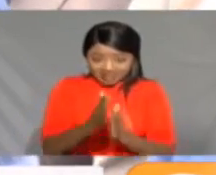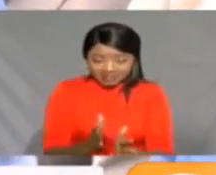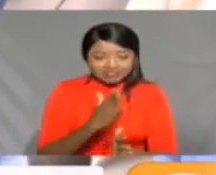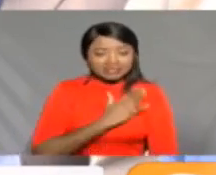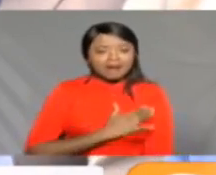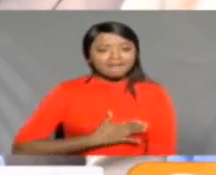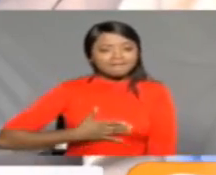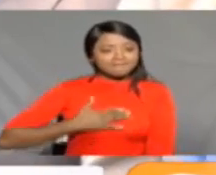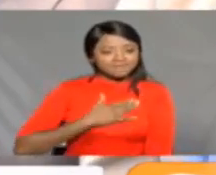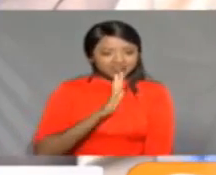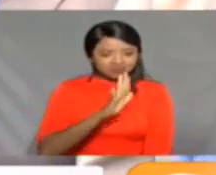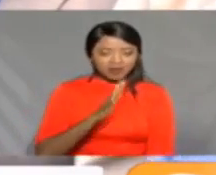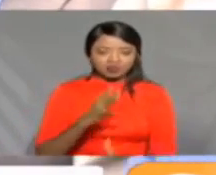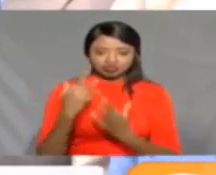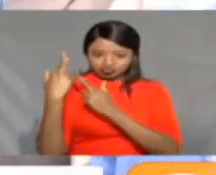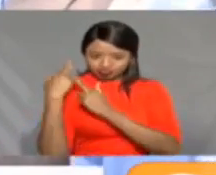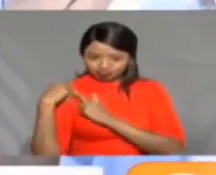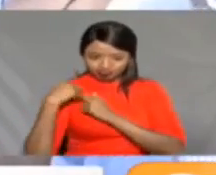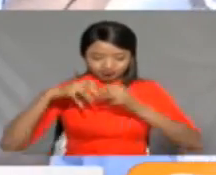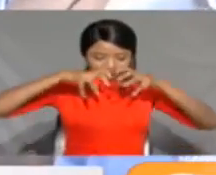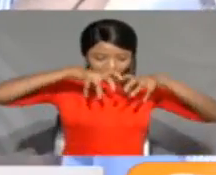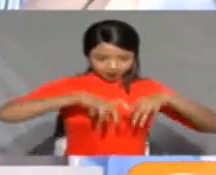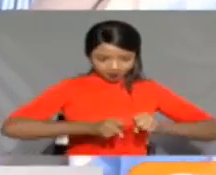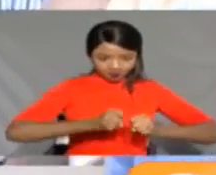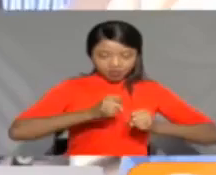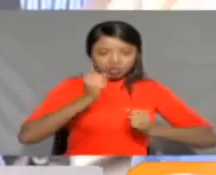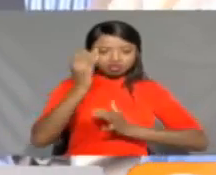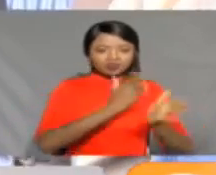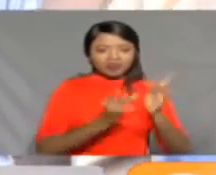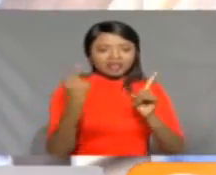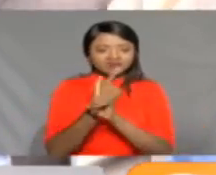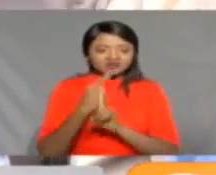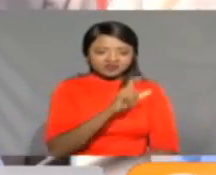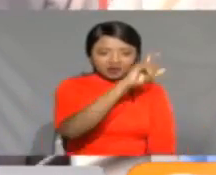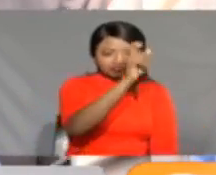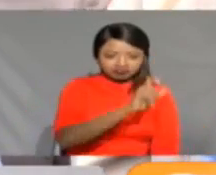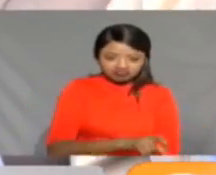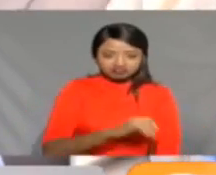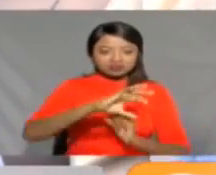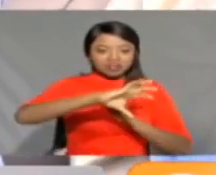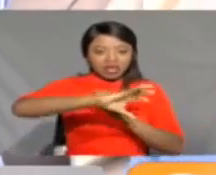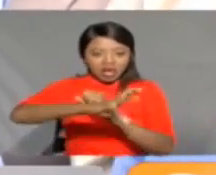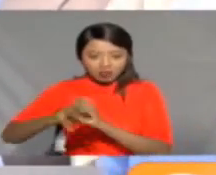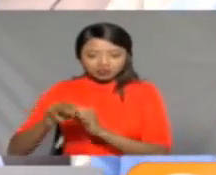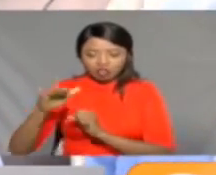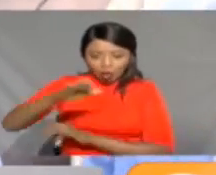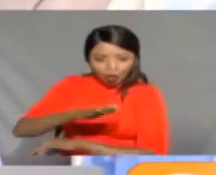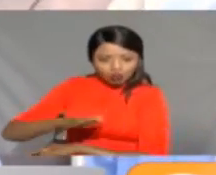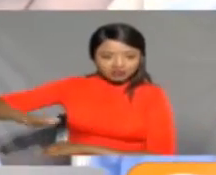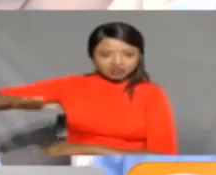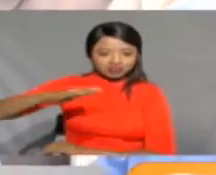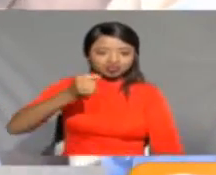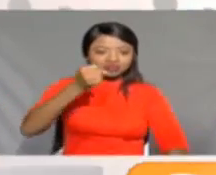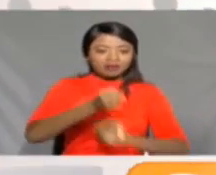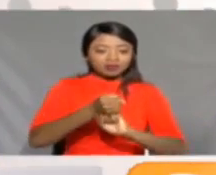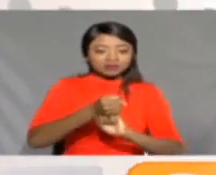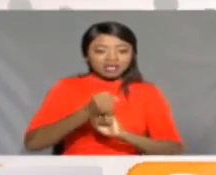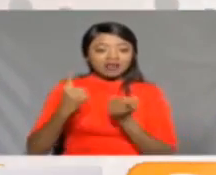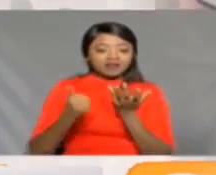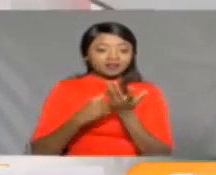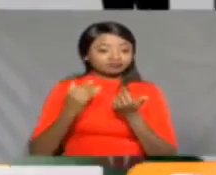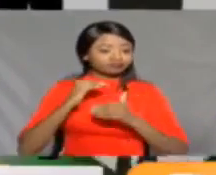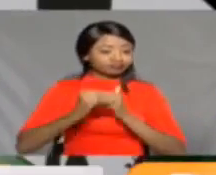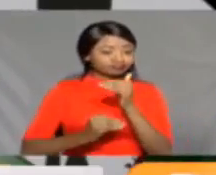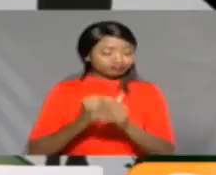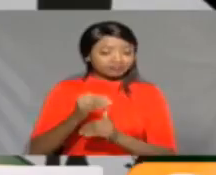their respective roles in preparing the various regions, counties, constituencies to support the census process. The